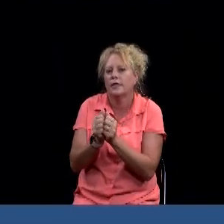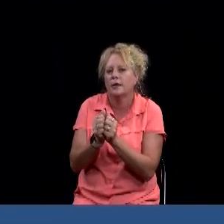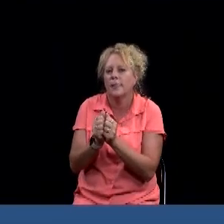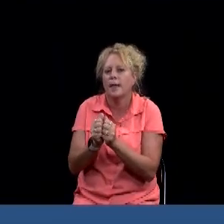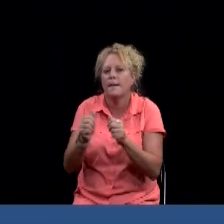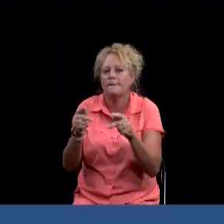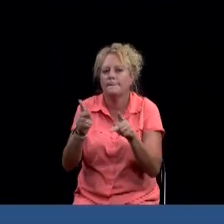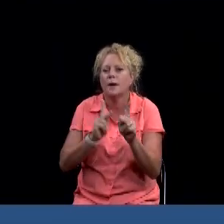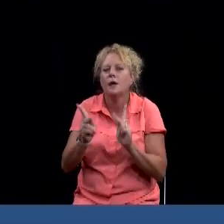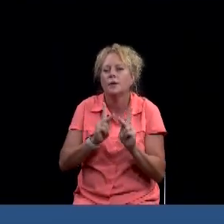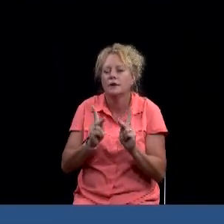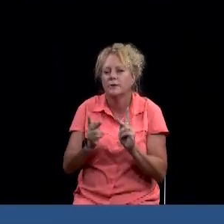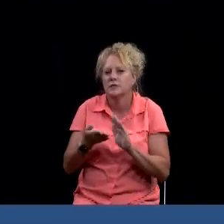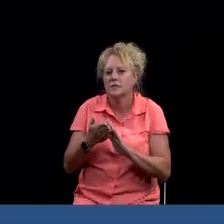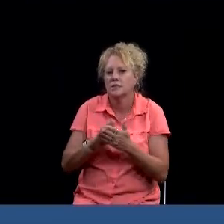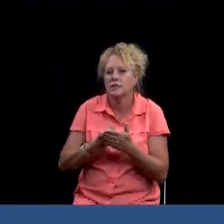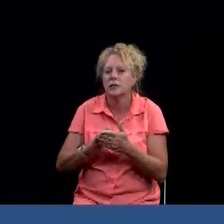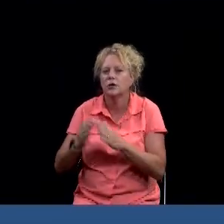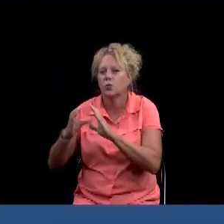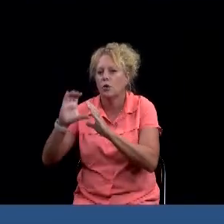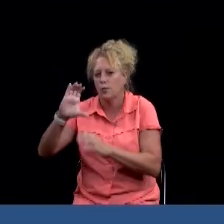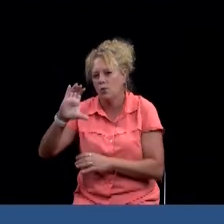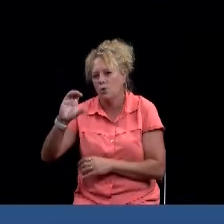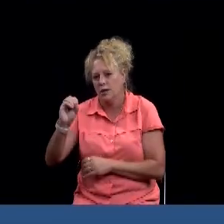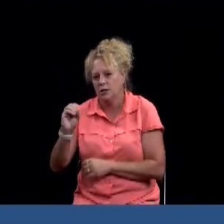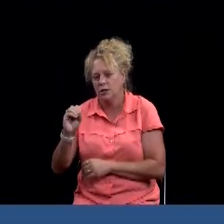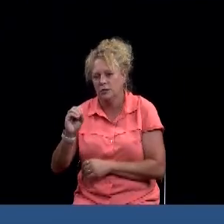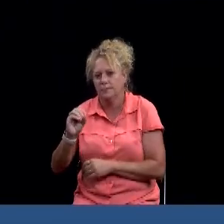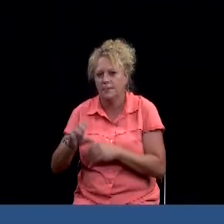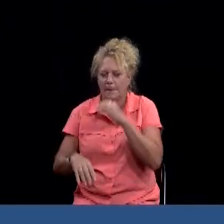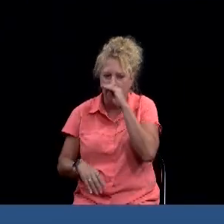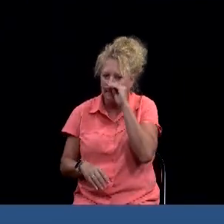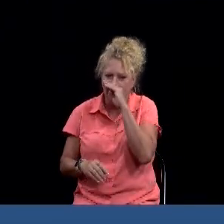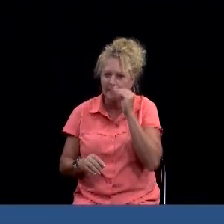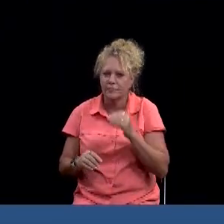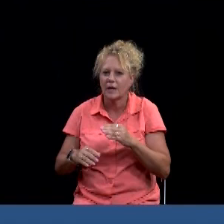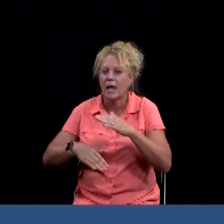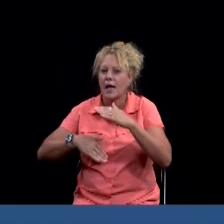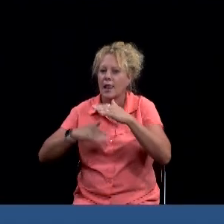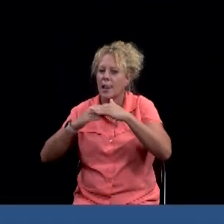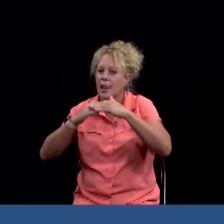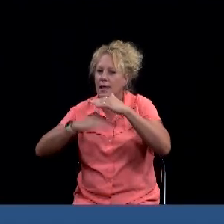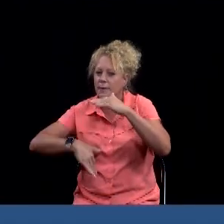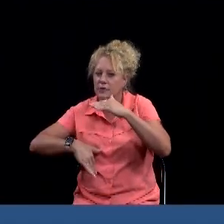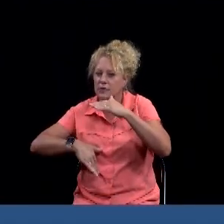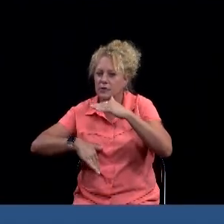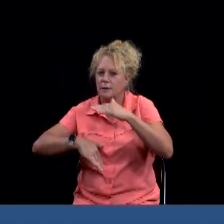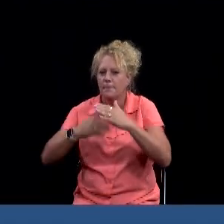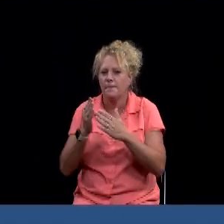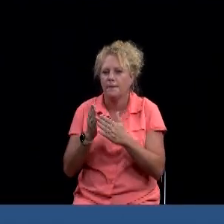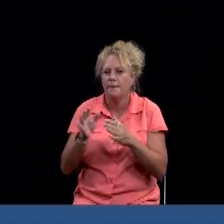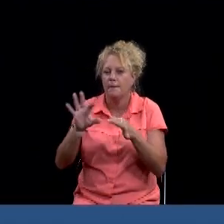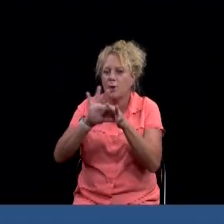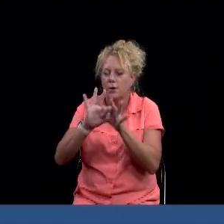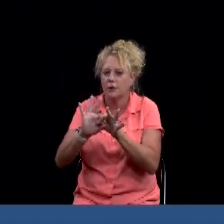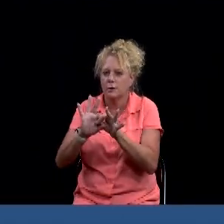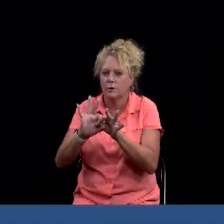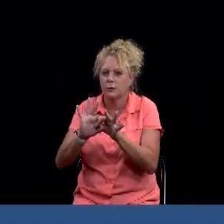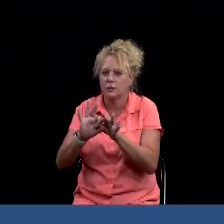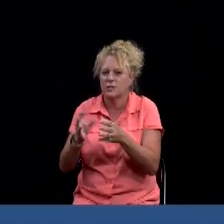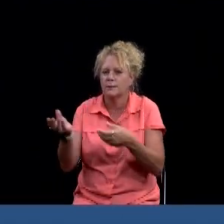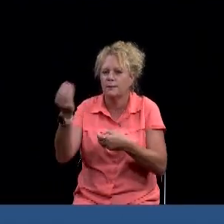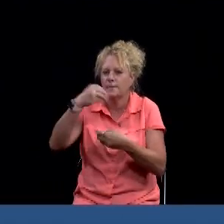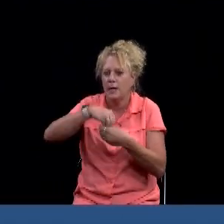it, a limited partner, which is solely comprised of the development partner who will be doing